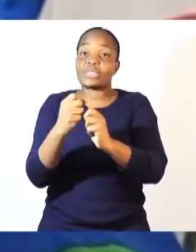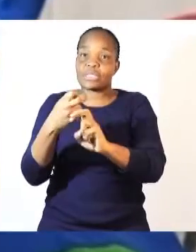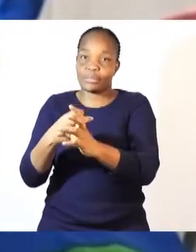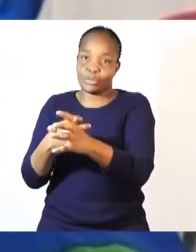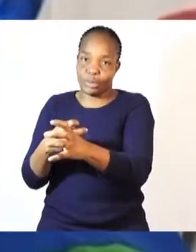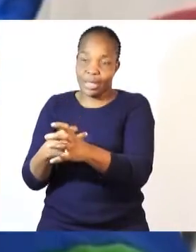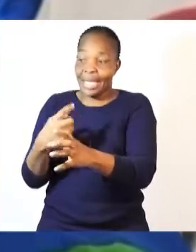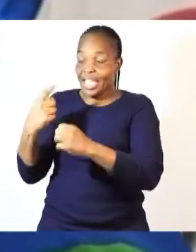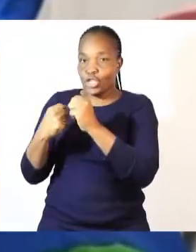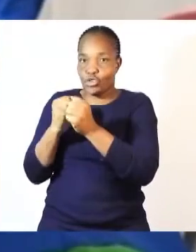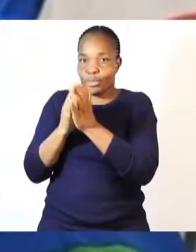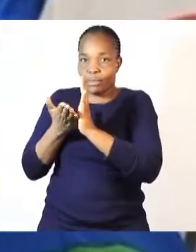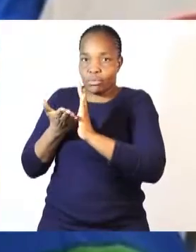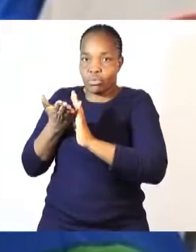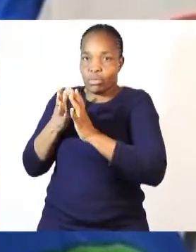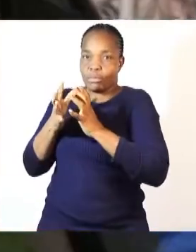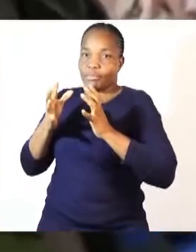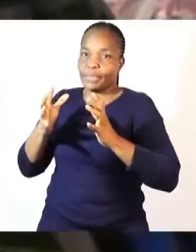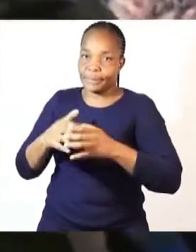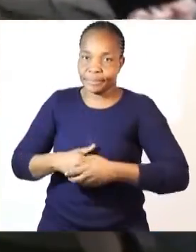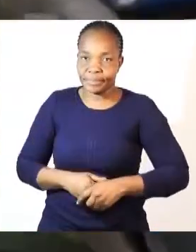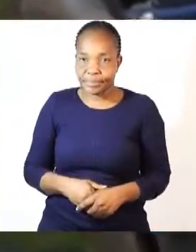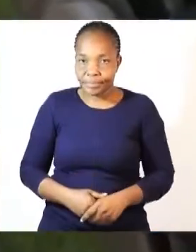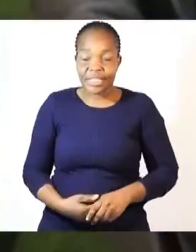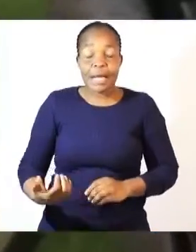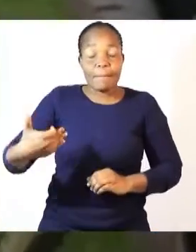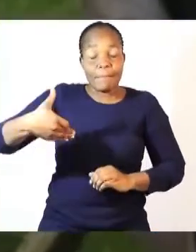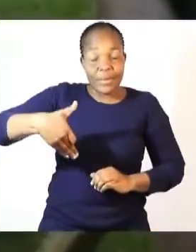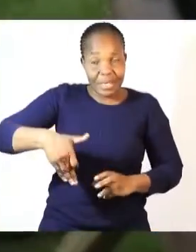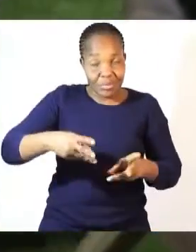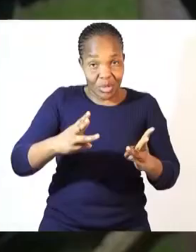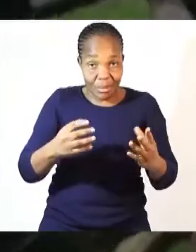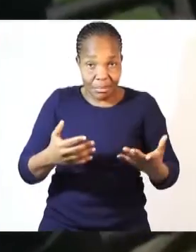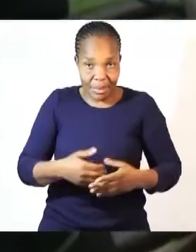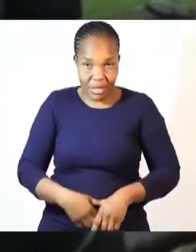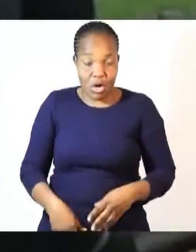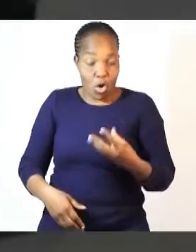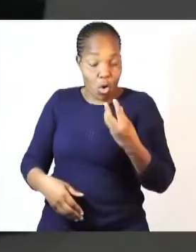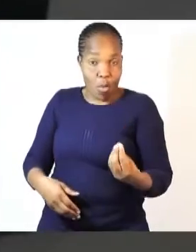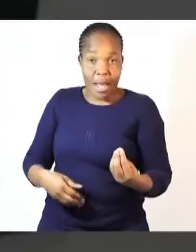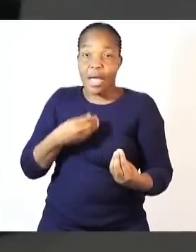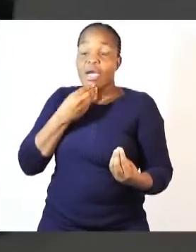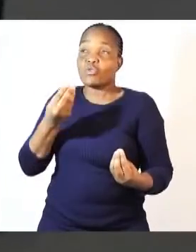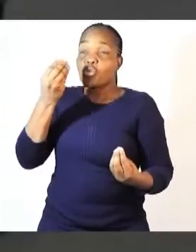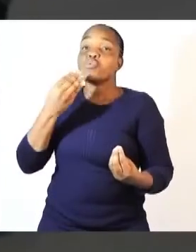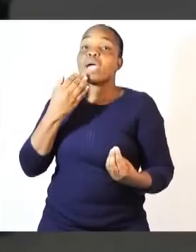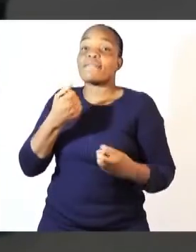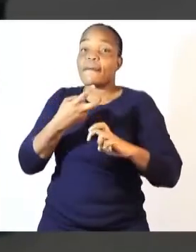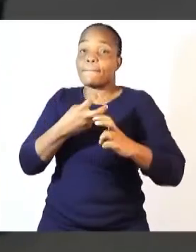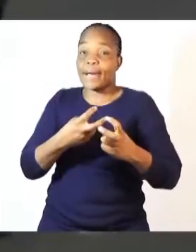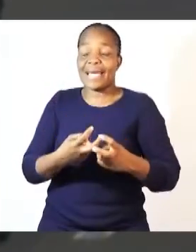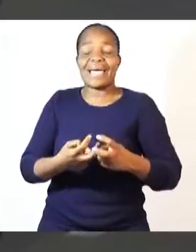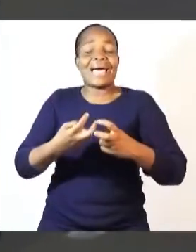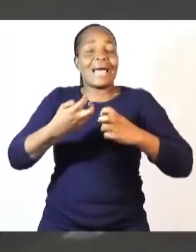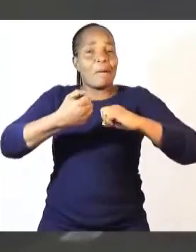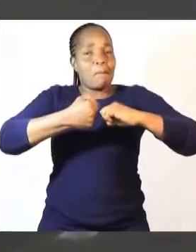to increase through population growth. In the Namibian context, adults and children with disabilities face